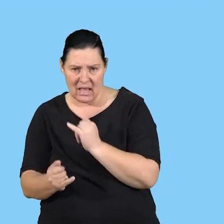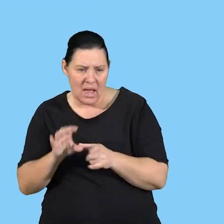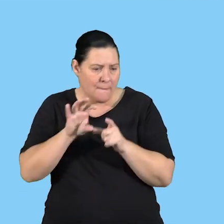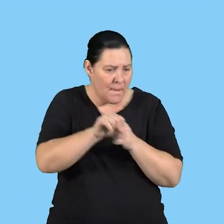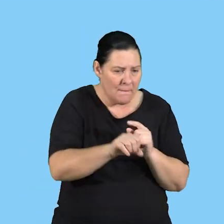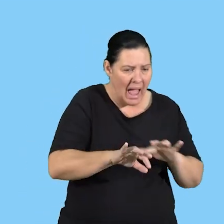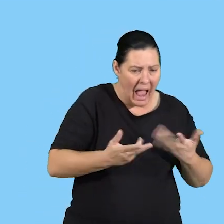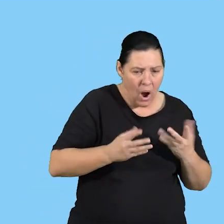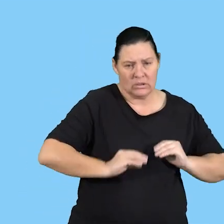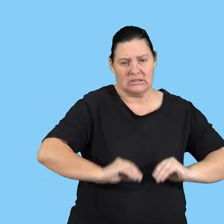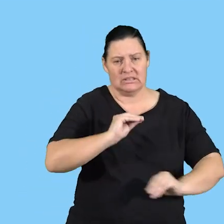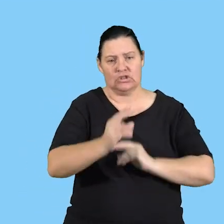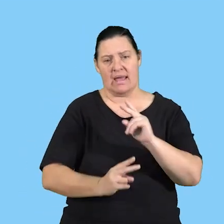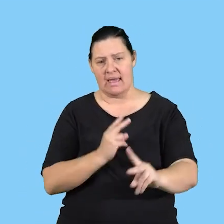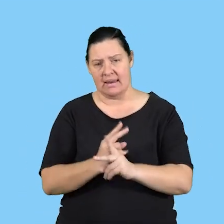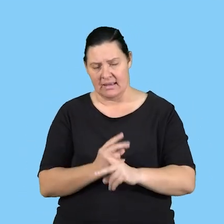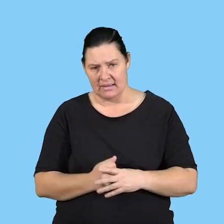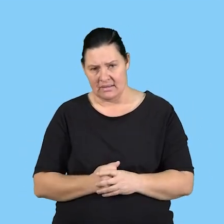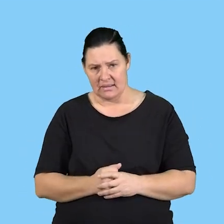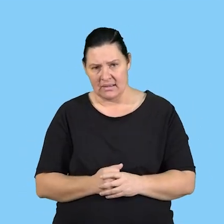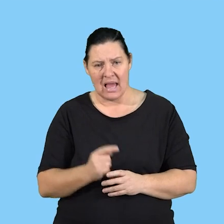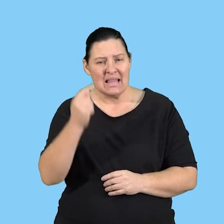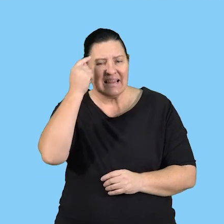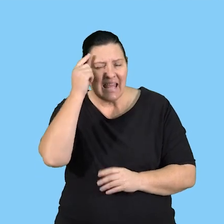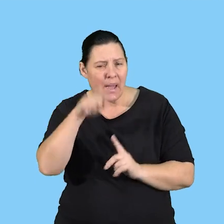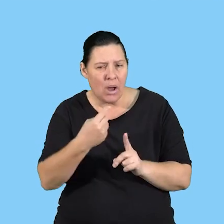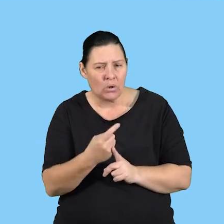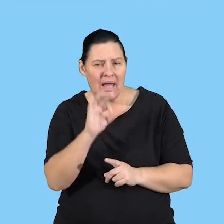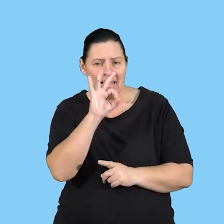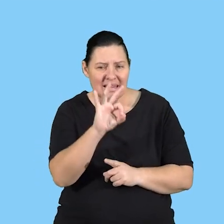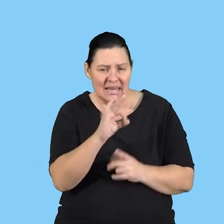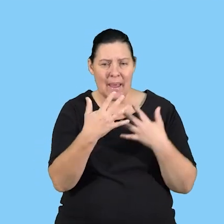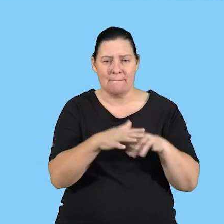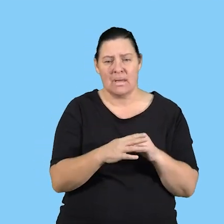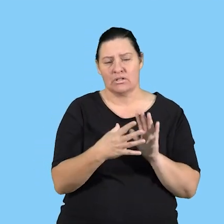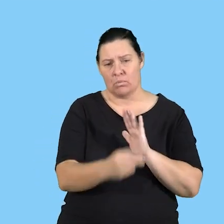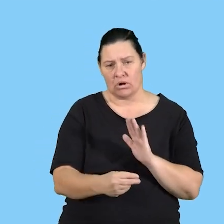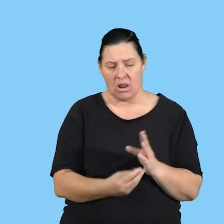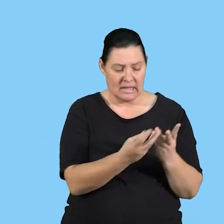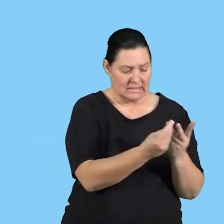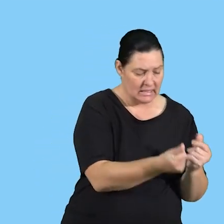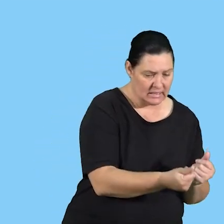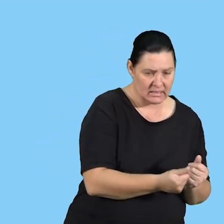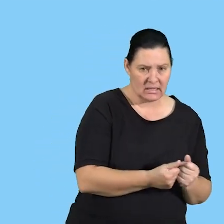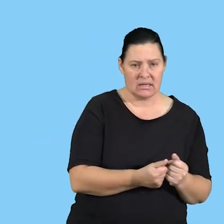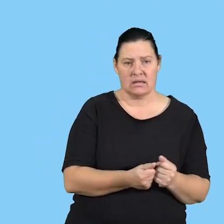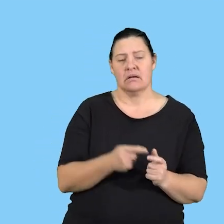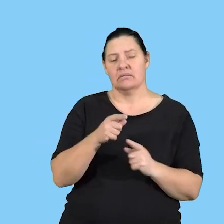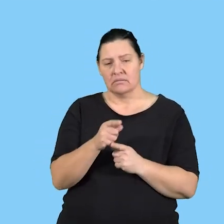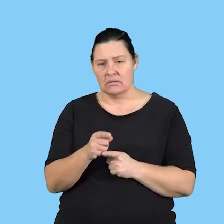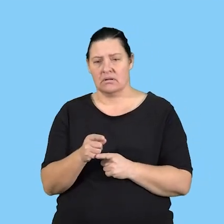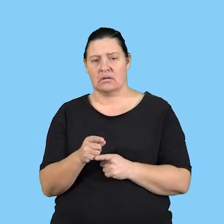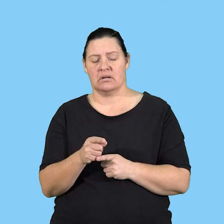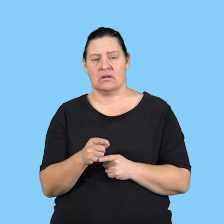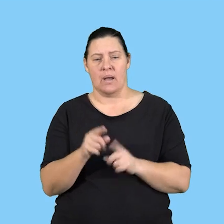find ways of reteaching it, okay? Think about the 3 mix model: concrete, semi-concrete,